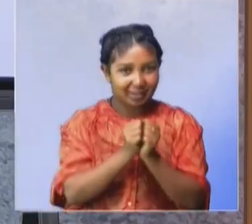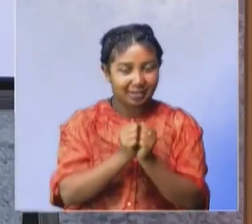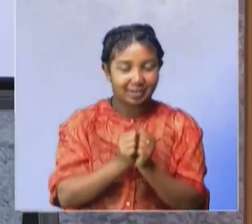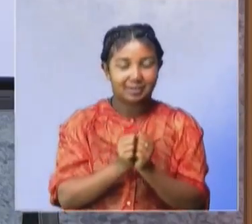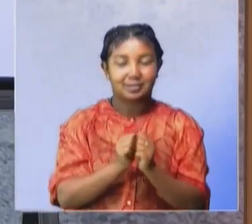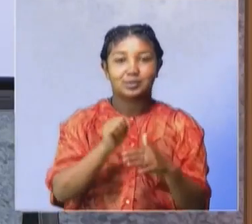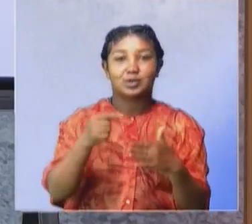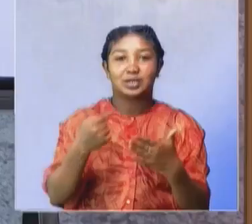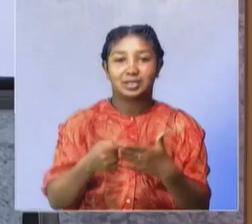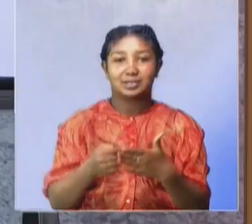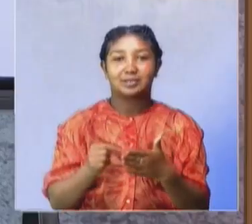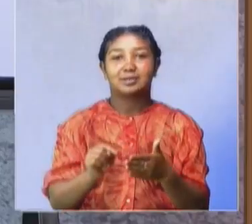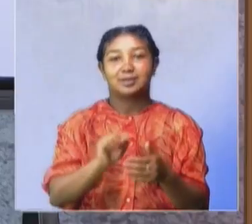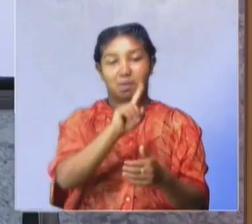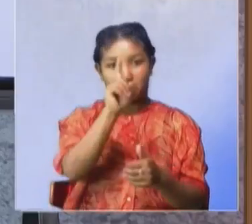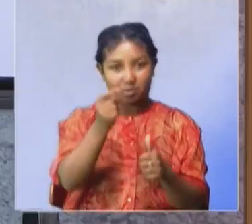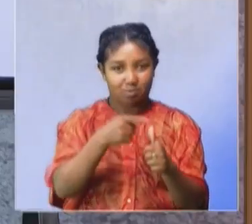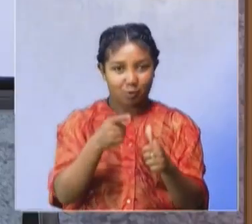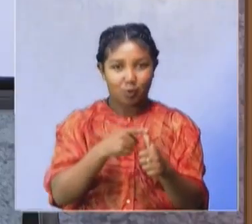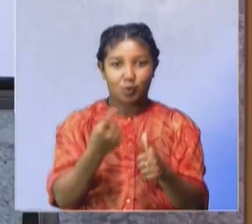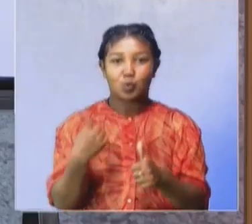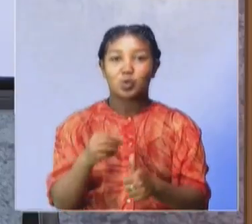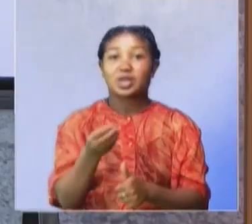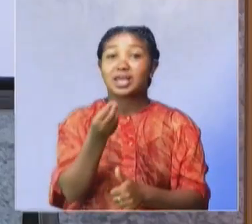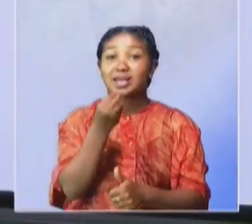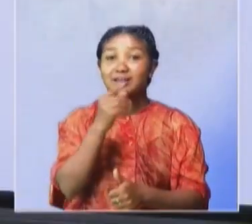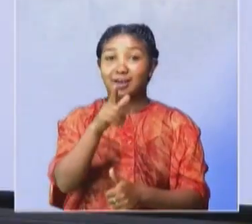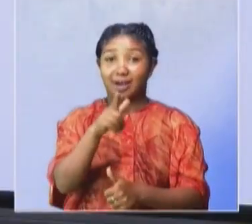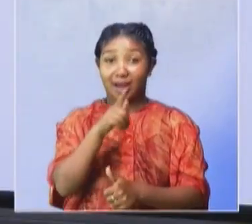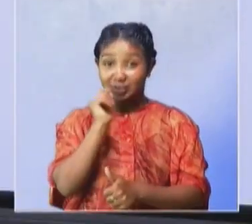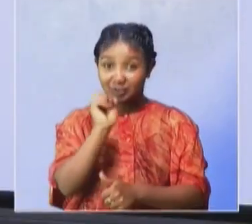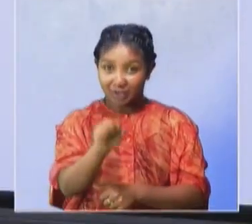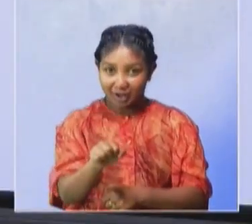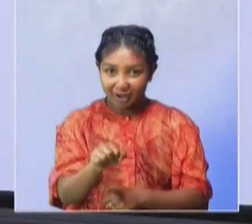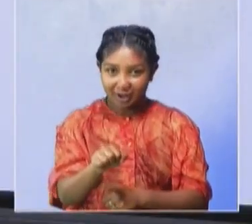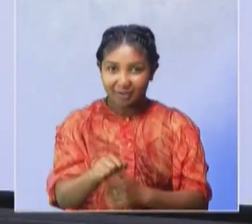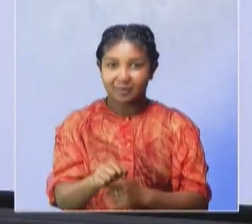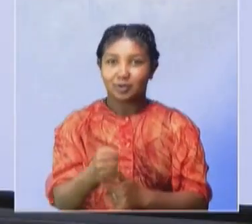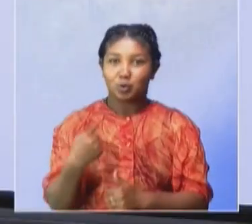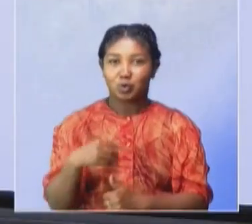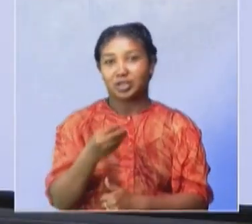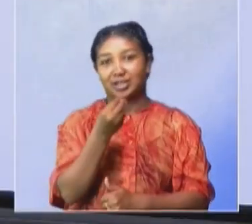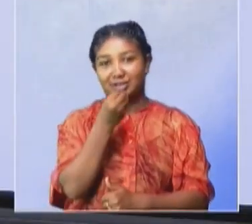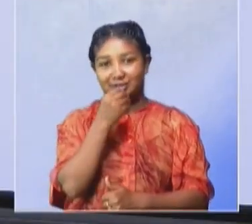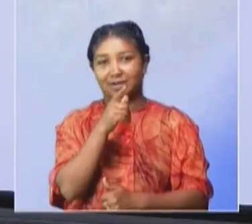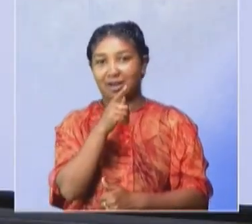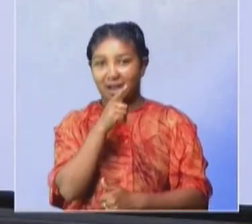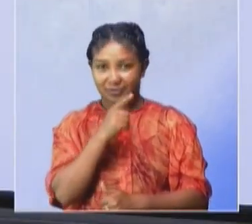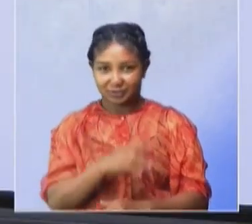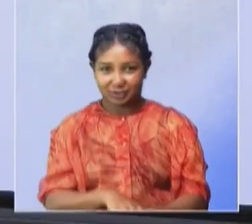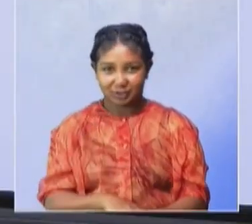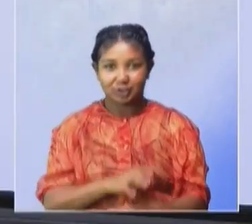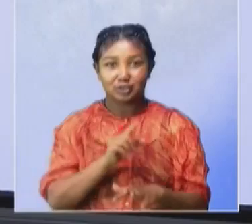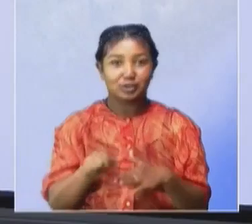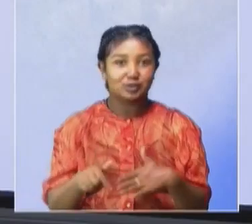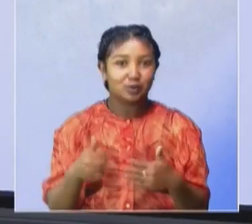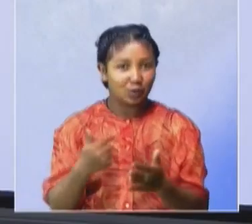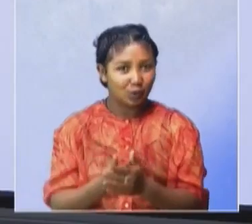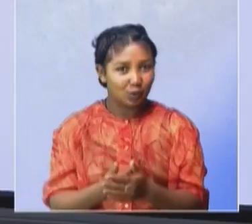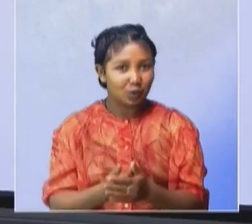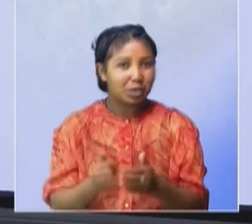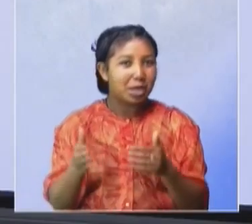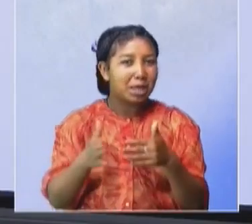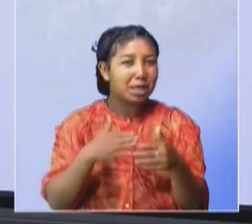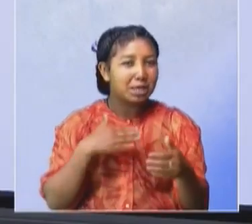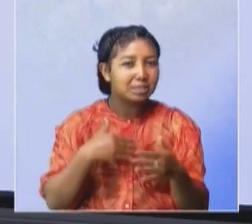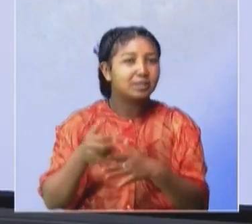So here is question number 1. We eat lunch. We eat lunch. So easily